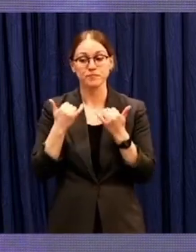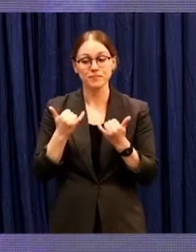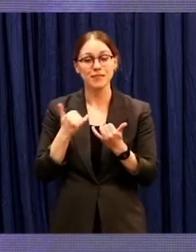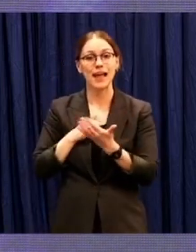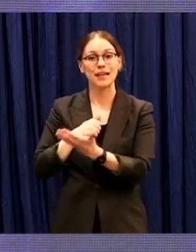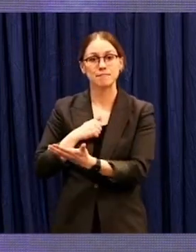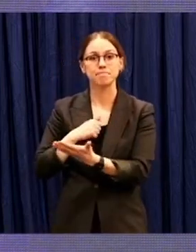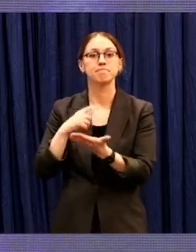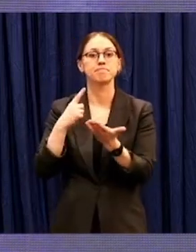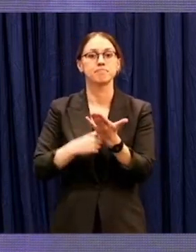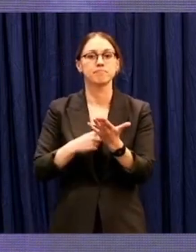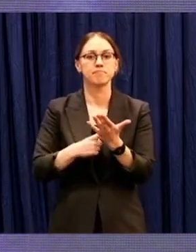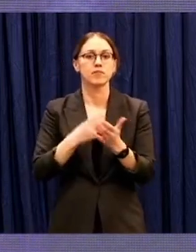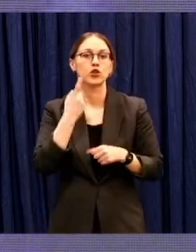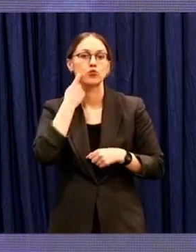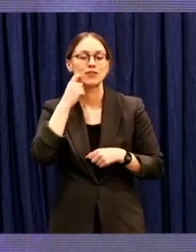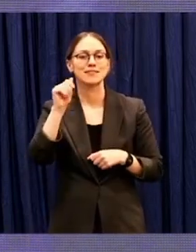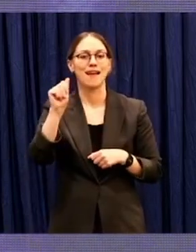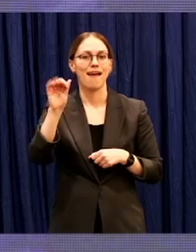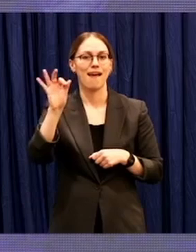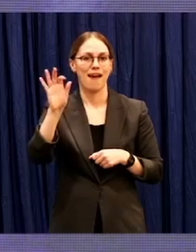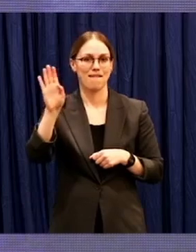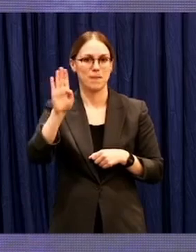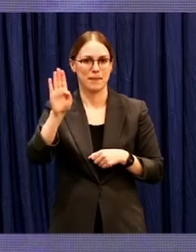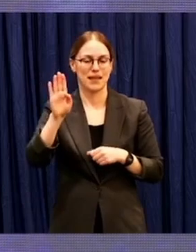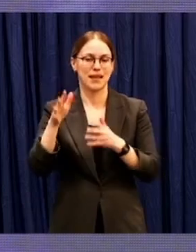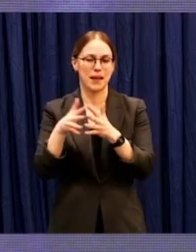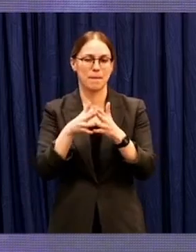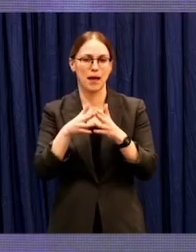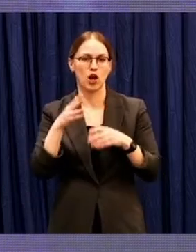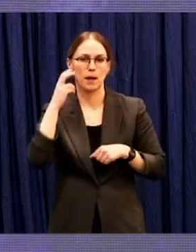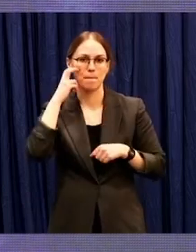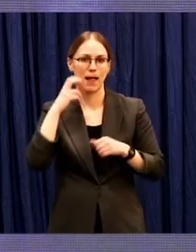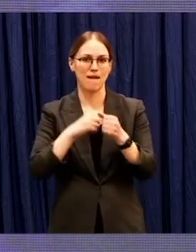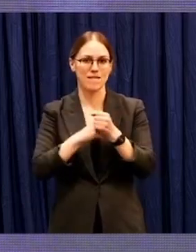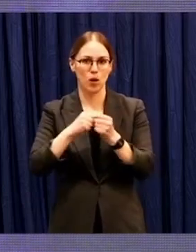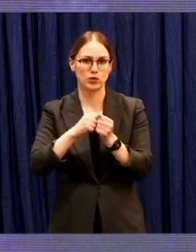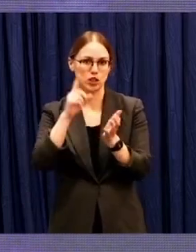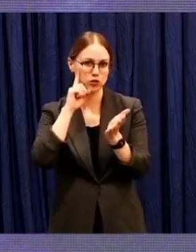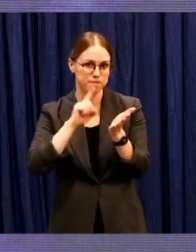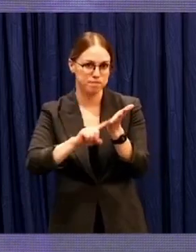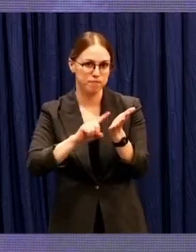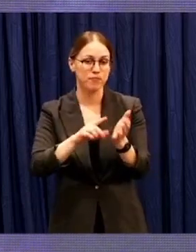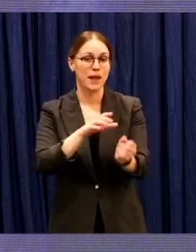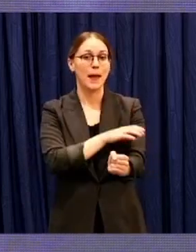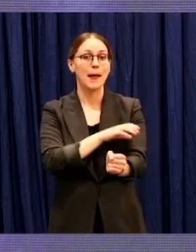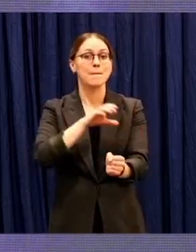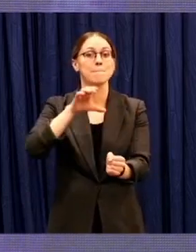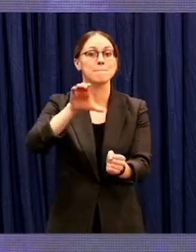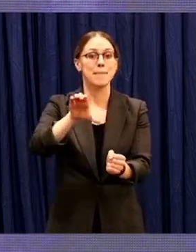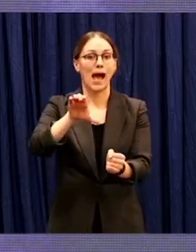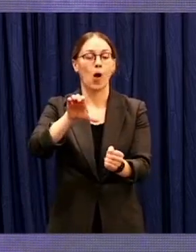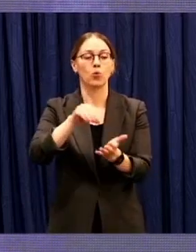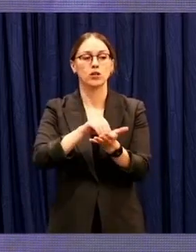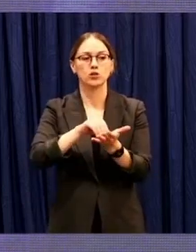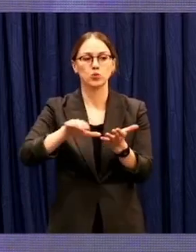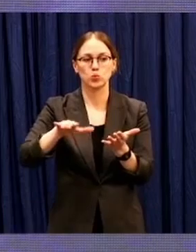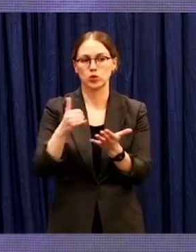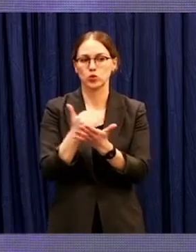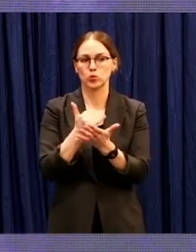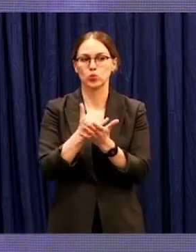the recent AFB study, Empowering or Excluding, the new research and principles for inclusive